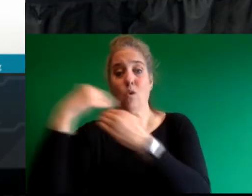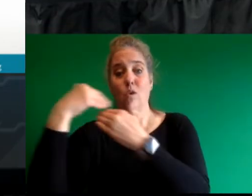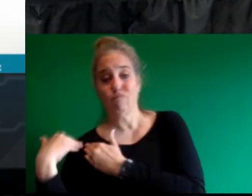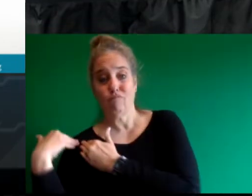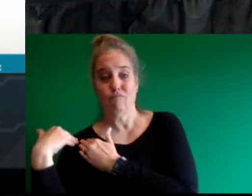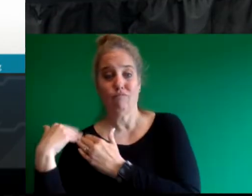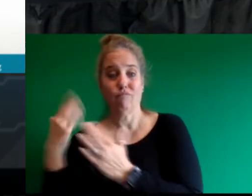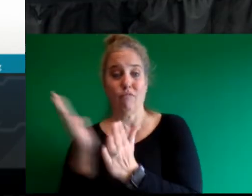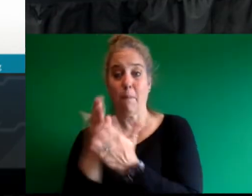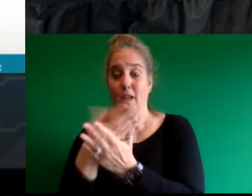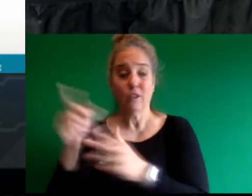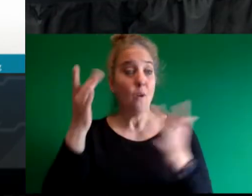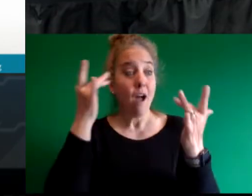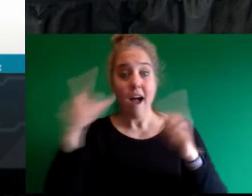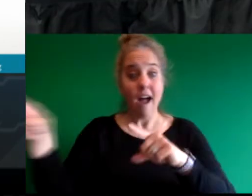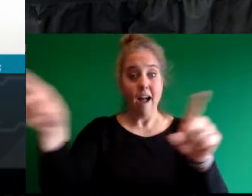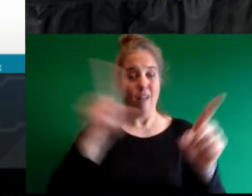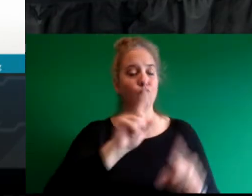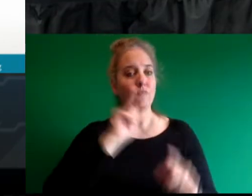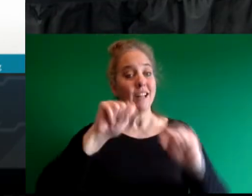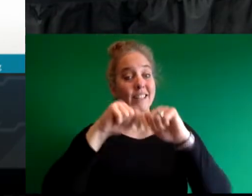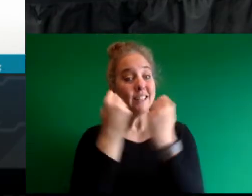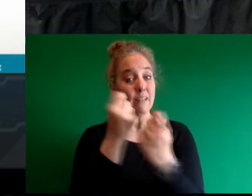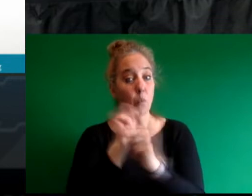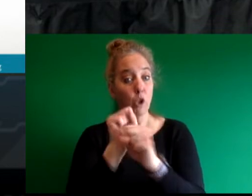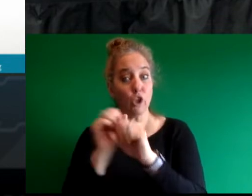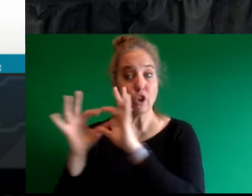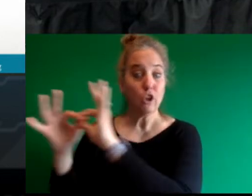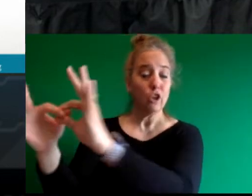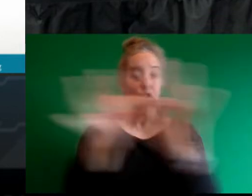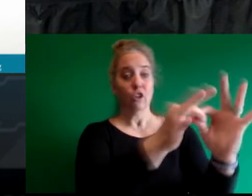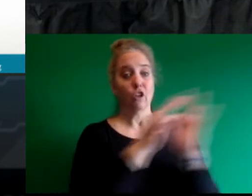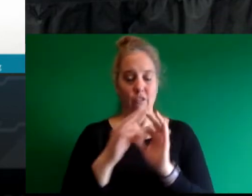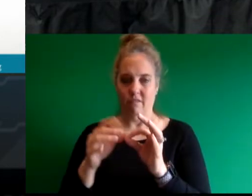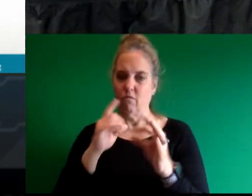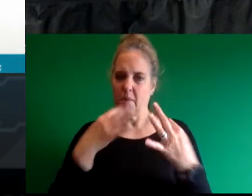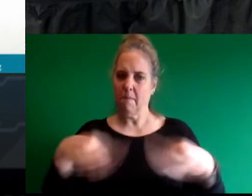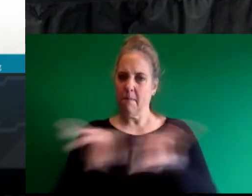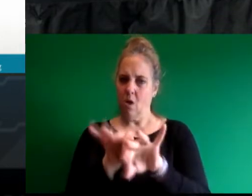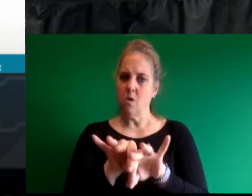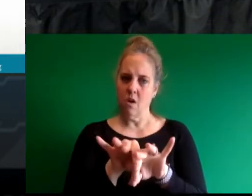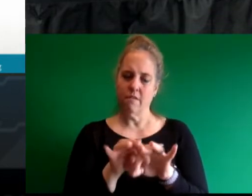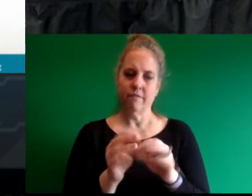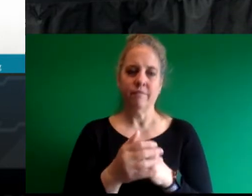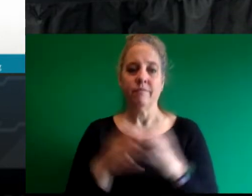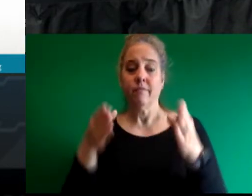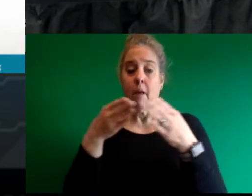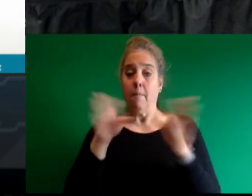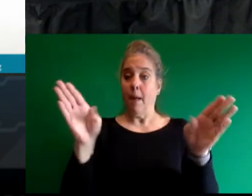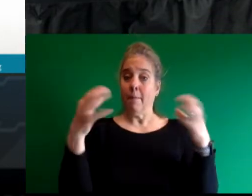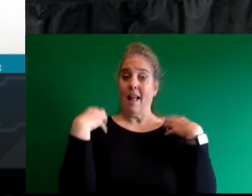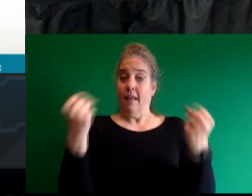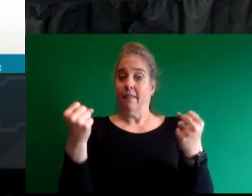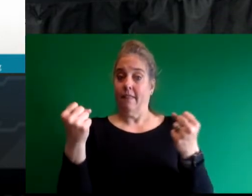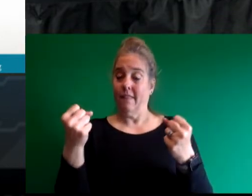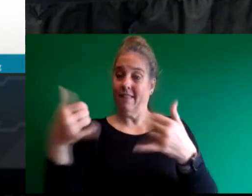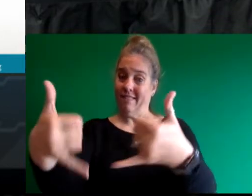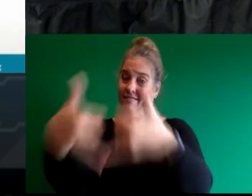because public health departments don't receive these types of awards. And I think that this is